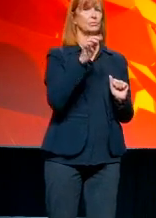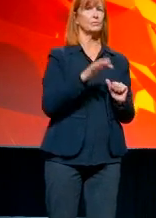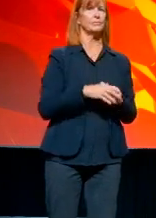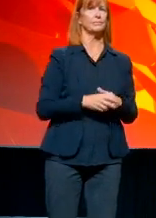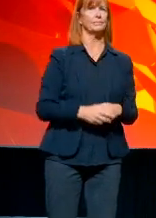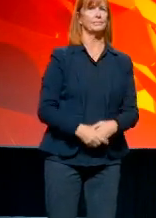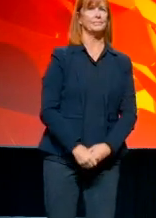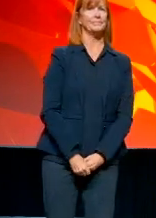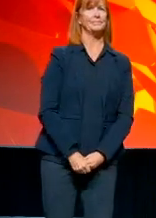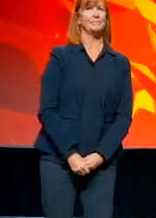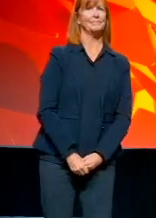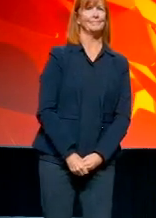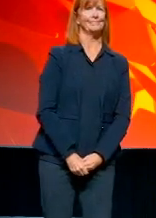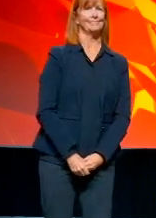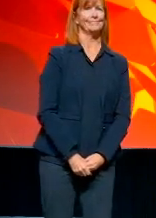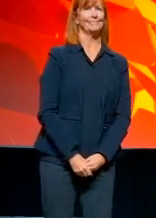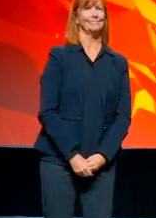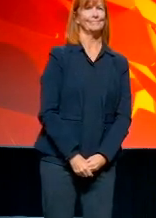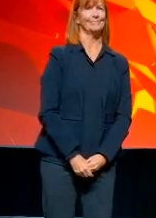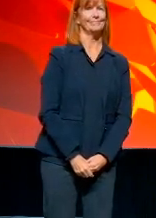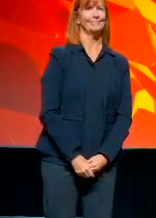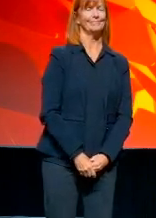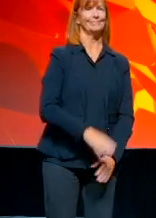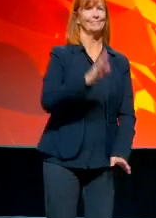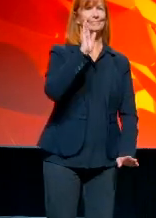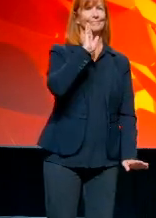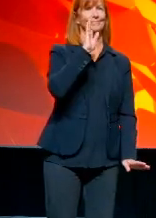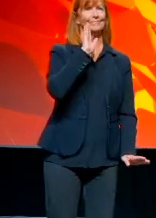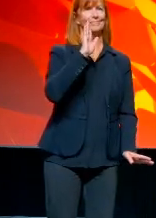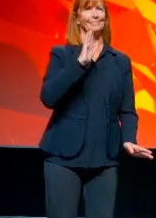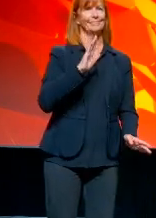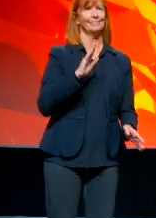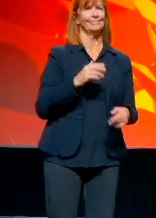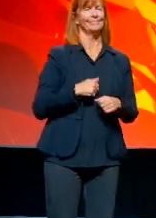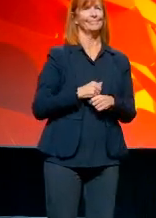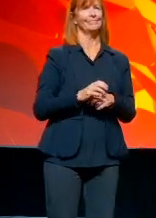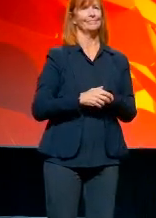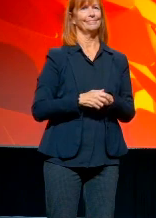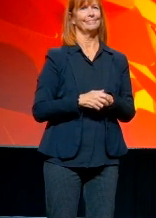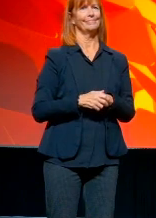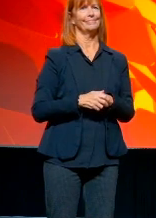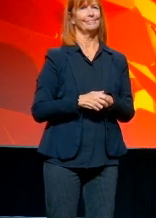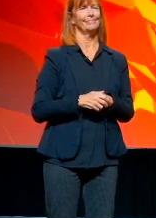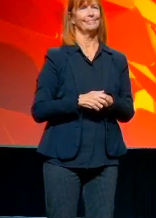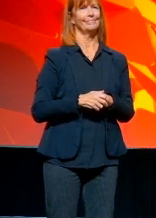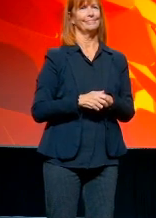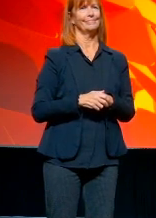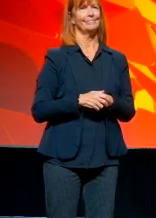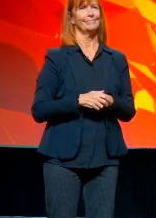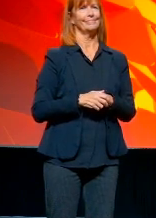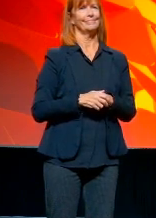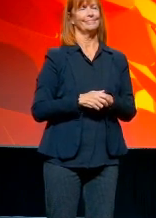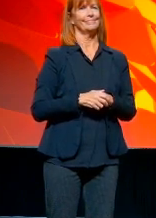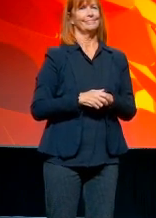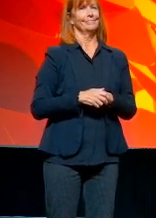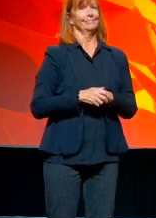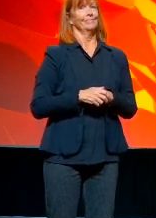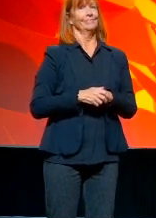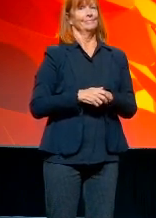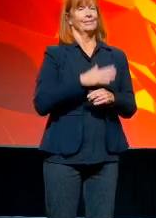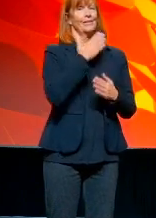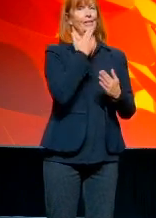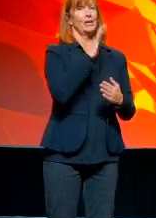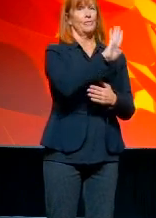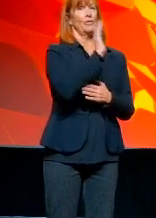aisles. So we'll start here. Hello, my name is Diego Roa, University of Delaware, Argonne National Laboratory. Thank you for your